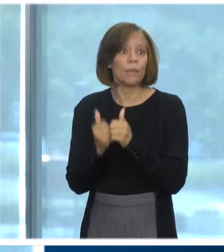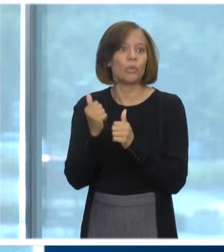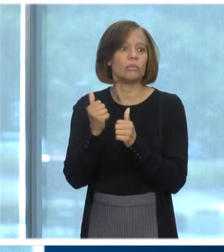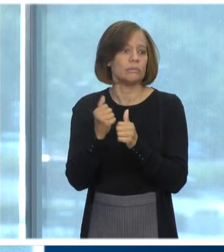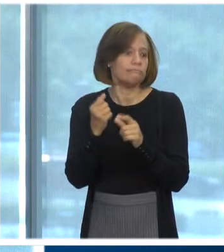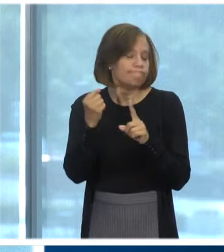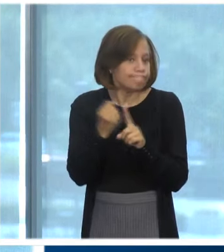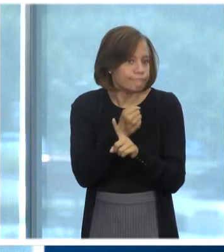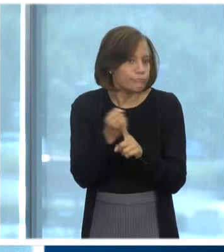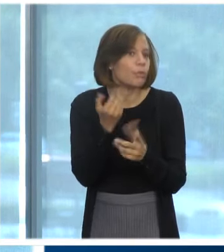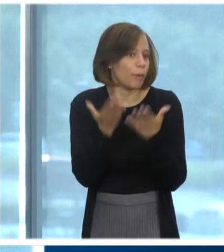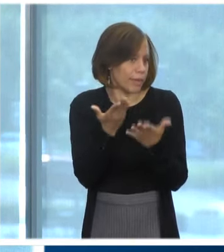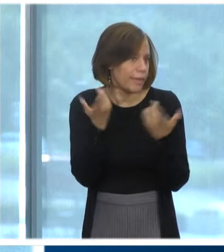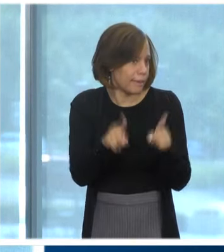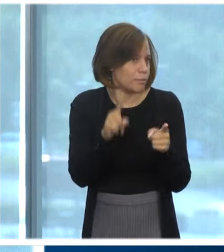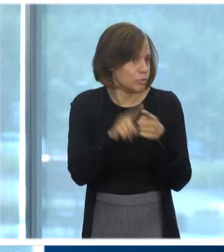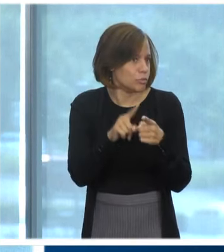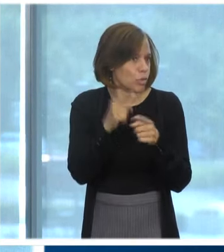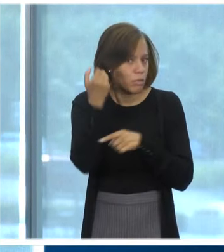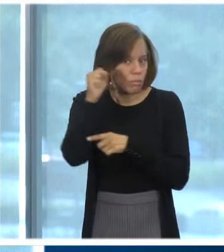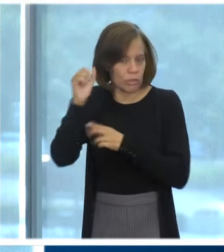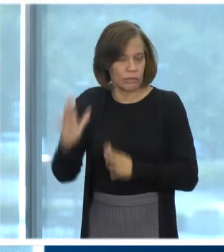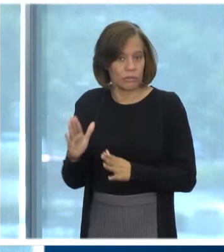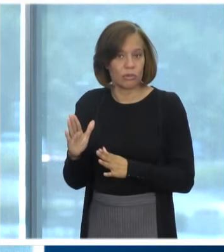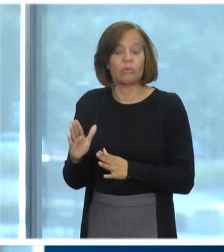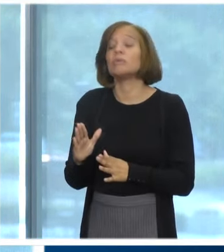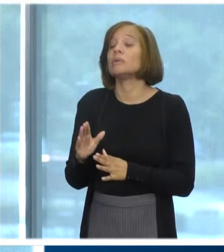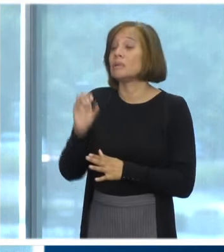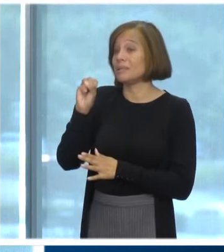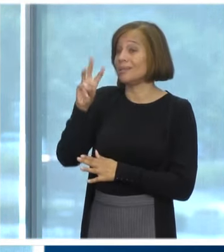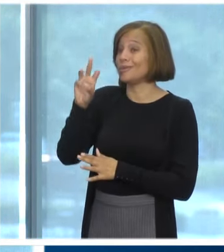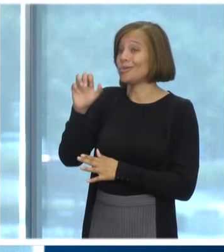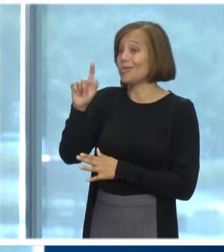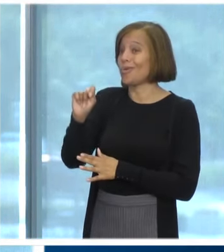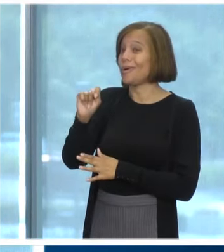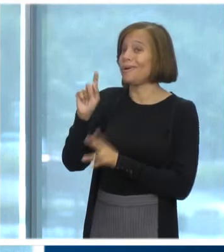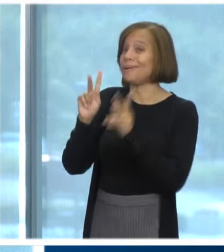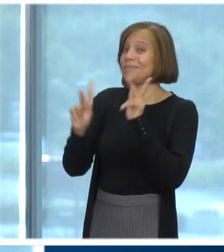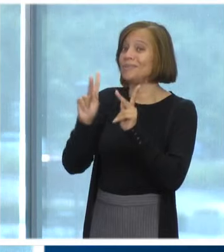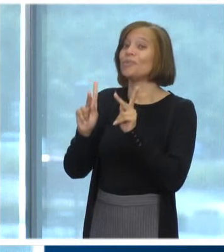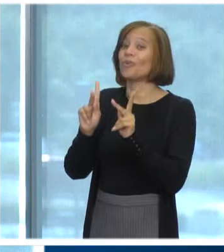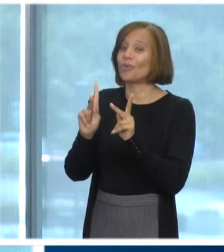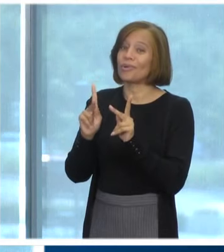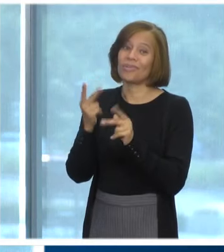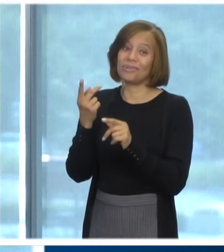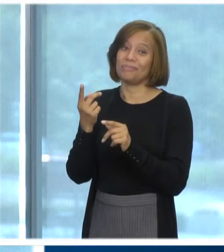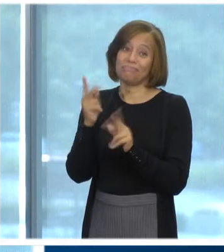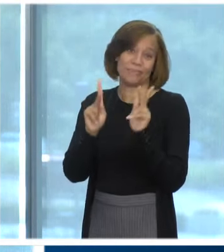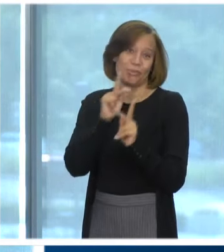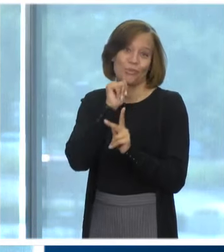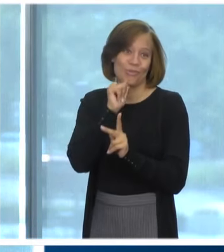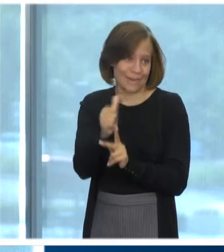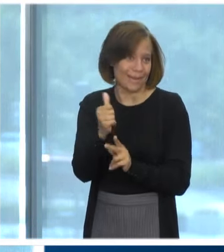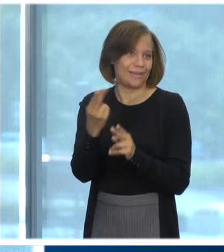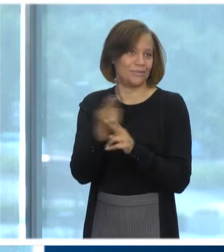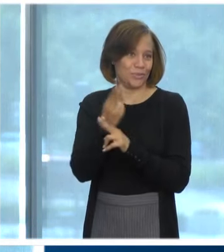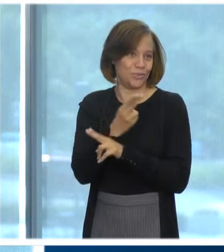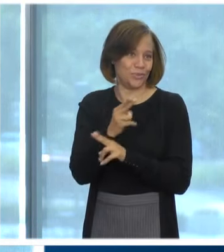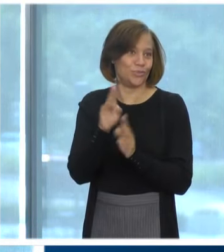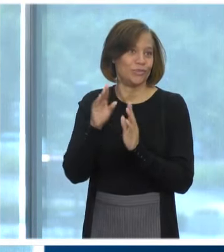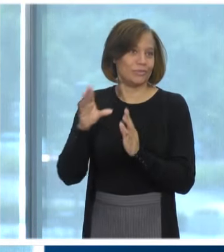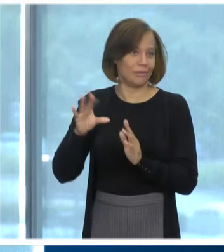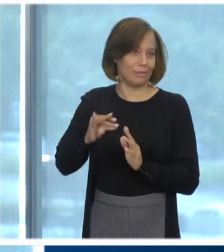protester, they were also the most likely not to have been wearing a body-worn camera. This caused a serious